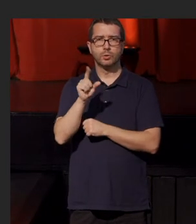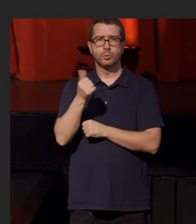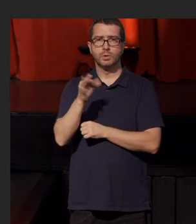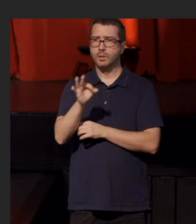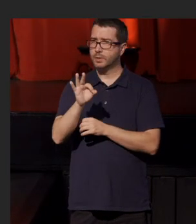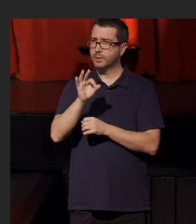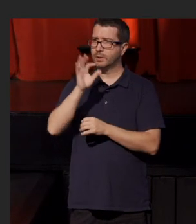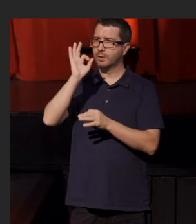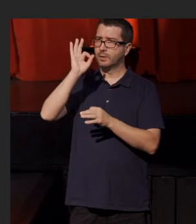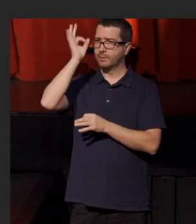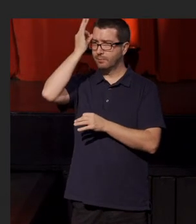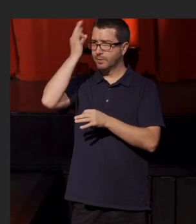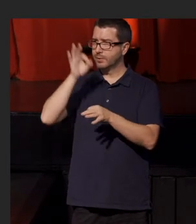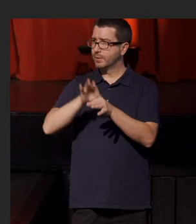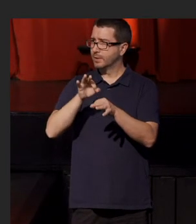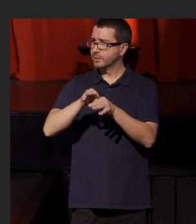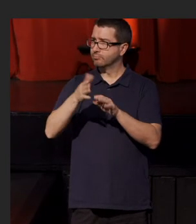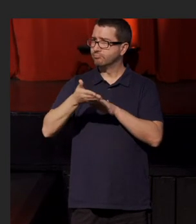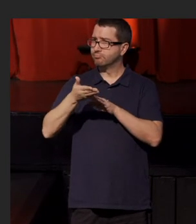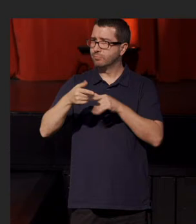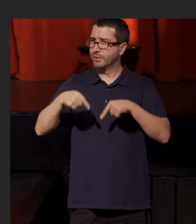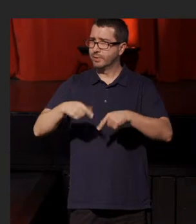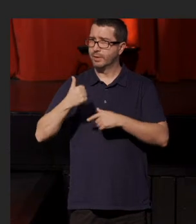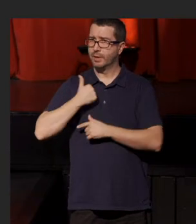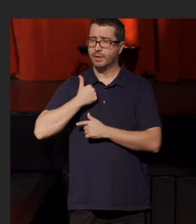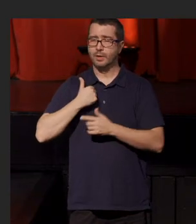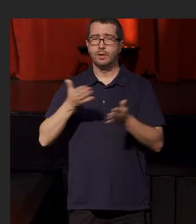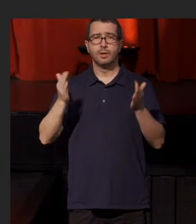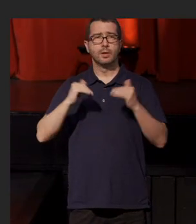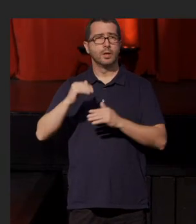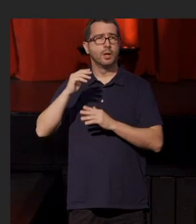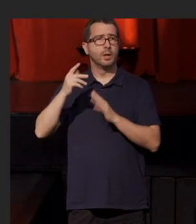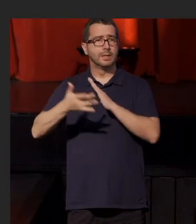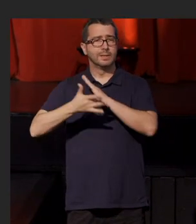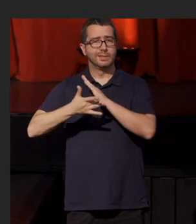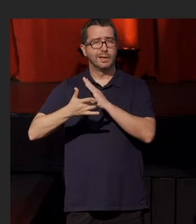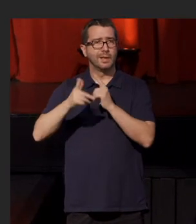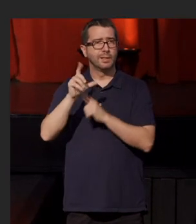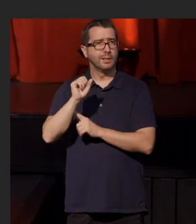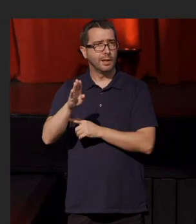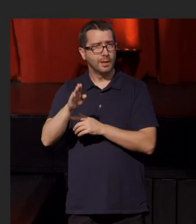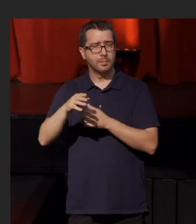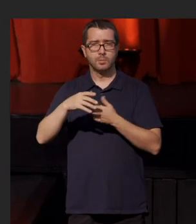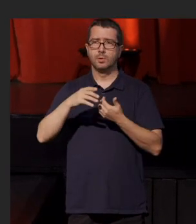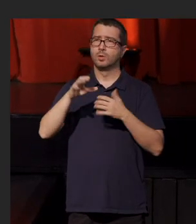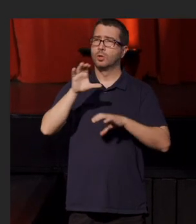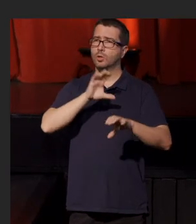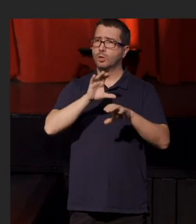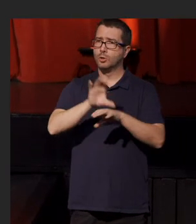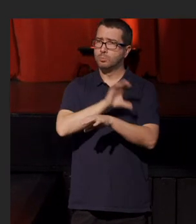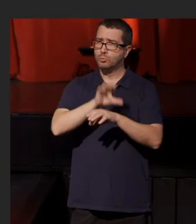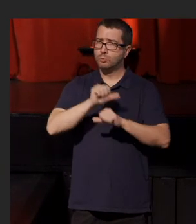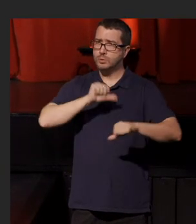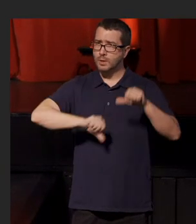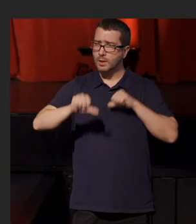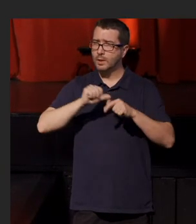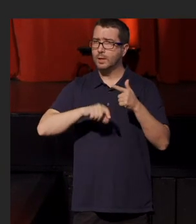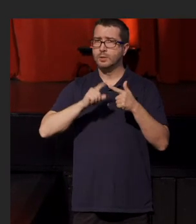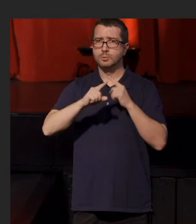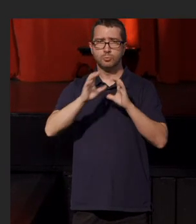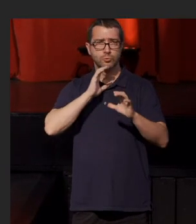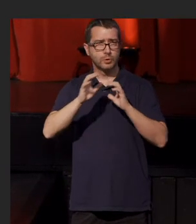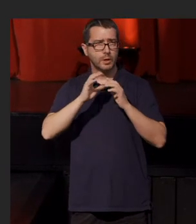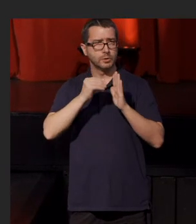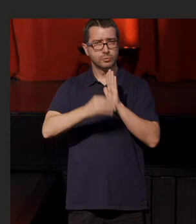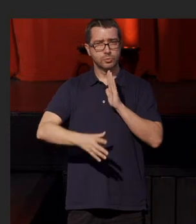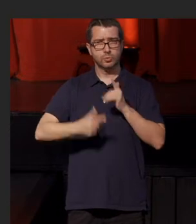the multidisciplinary PolCom Tech Lab, which includes political scientists, computer scientists, and communication students, and hosts